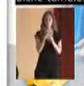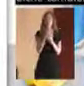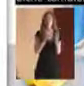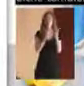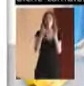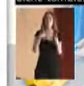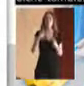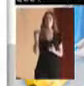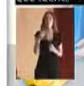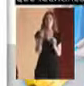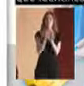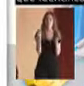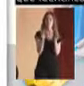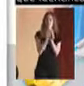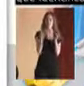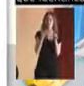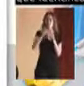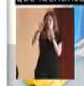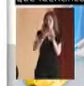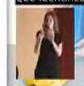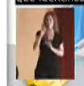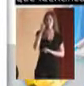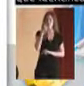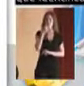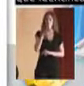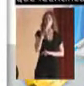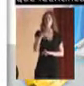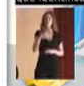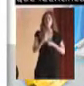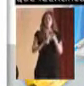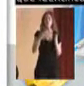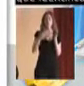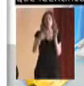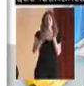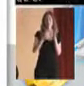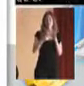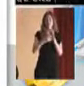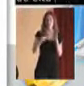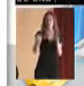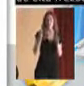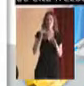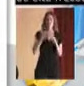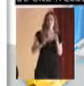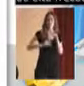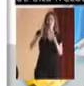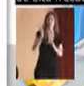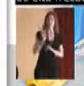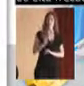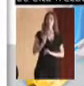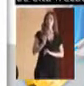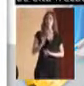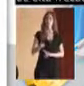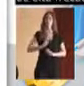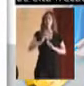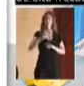However, in some of the tasks, such for instance identifying sizes, the use of high-frequency techniques gave them